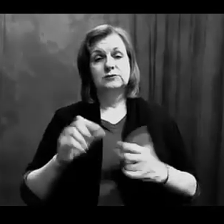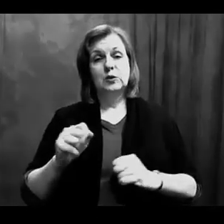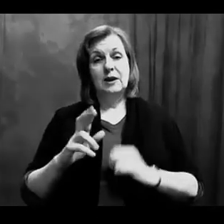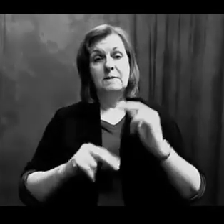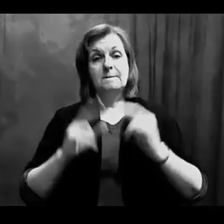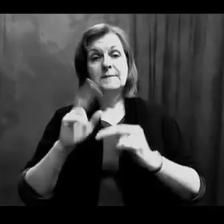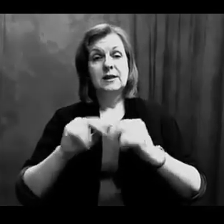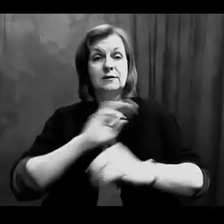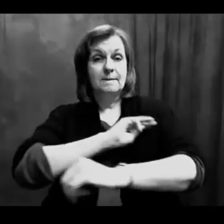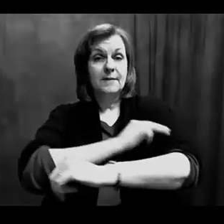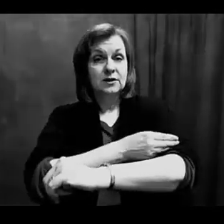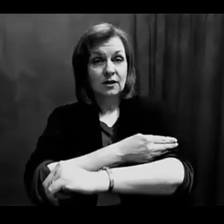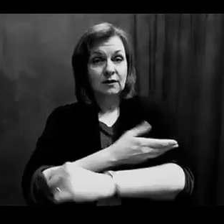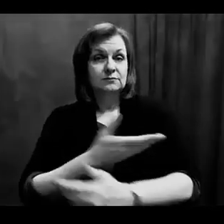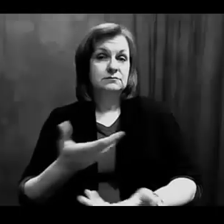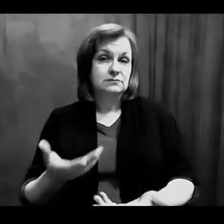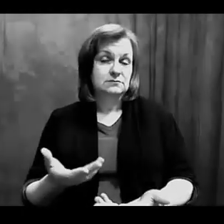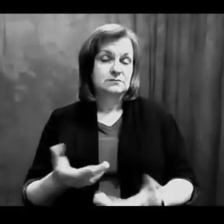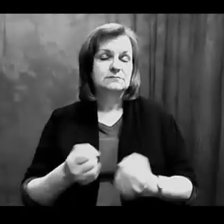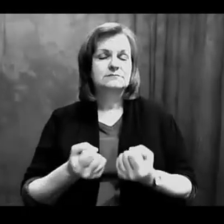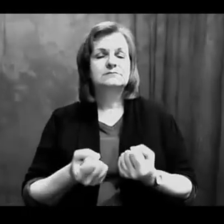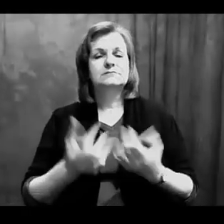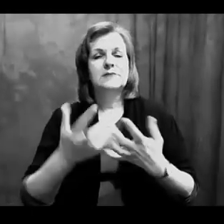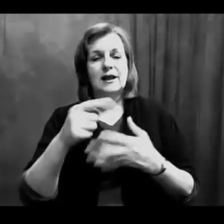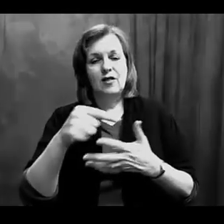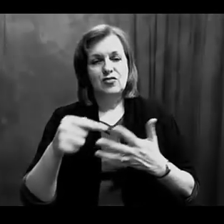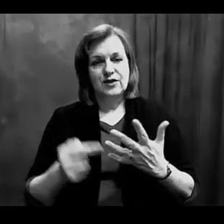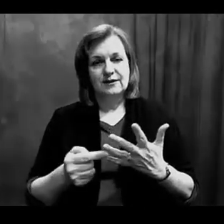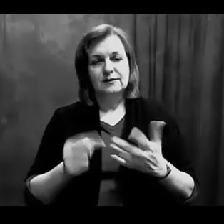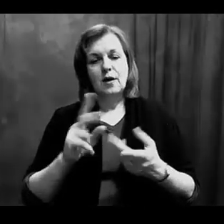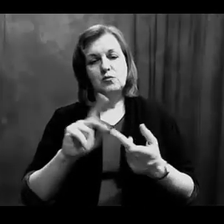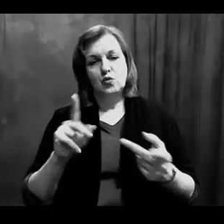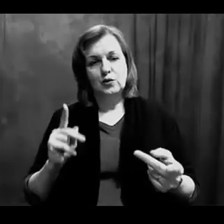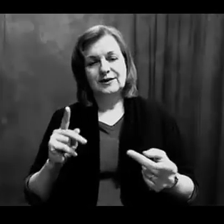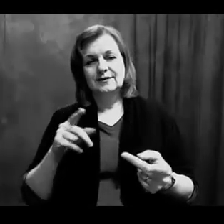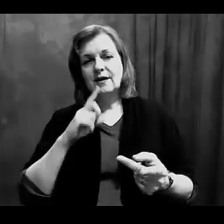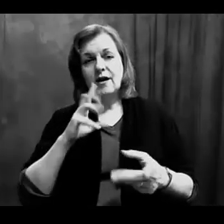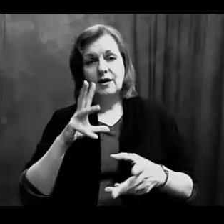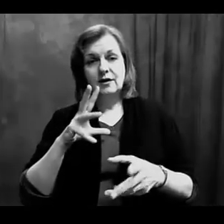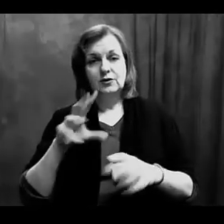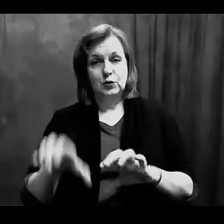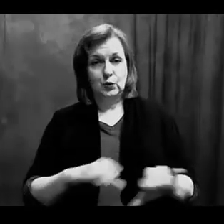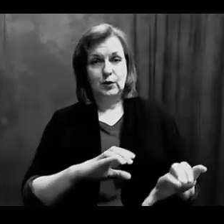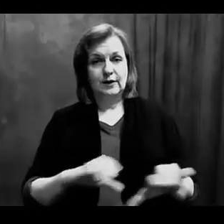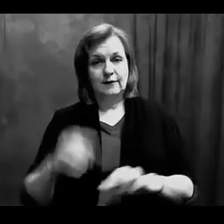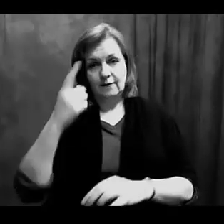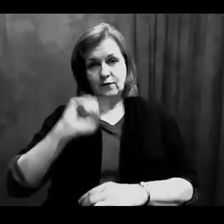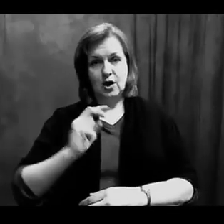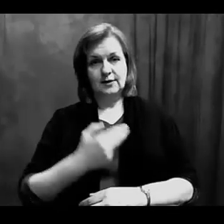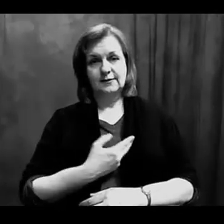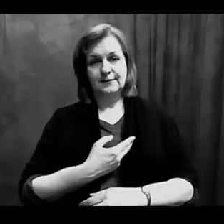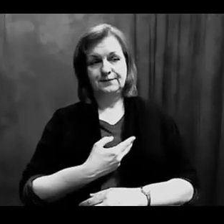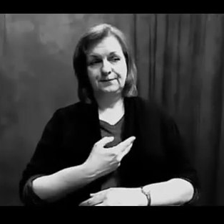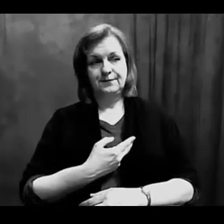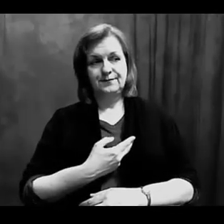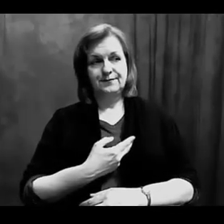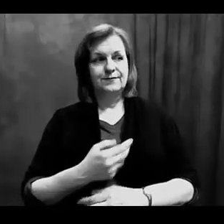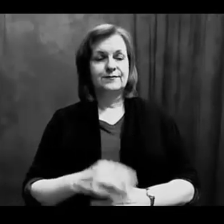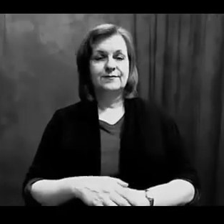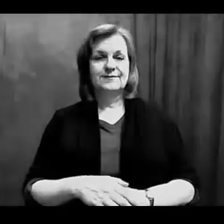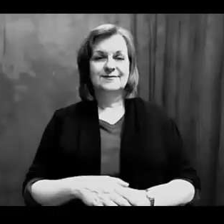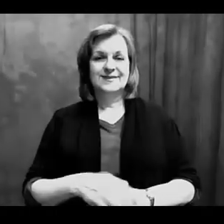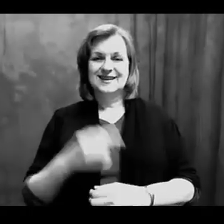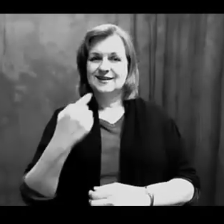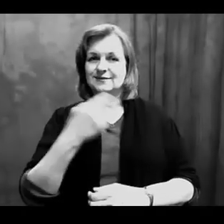can build muscle, right? There are all kinds of things that proteins are going to be able to do